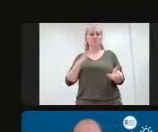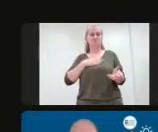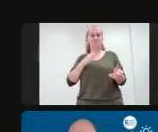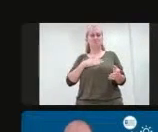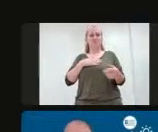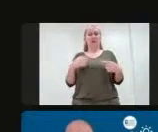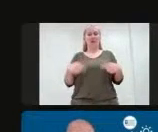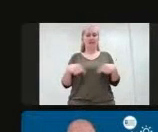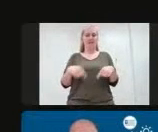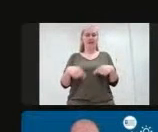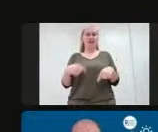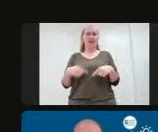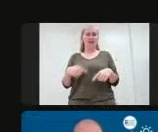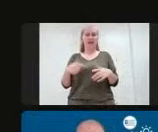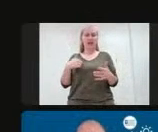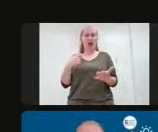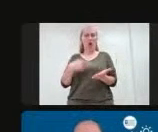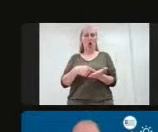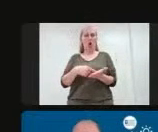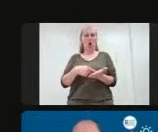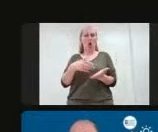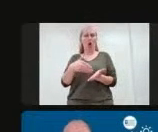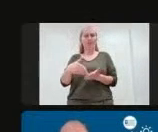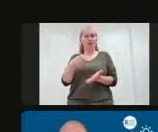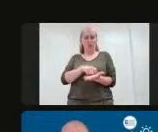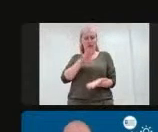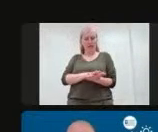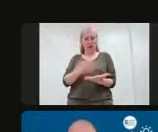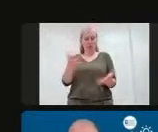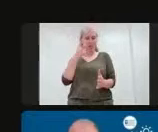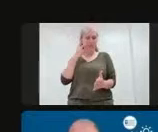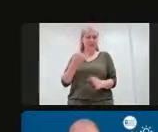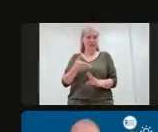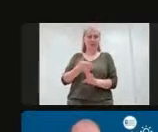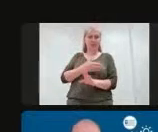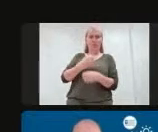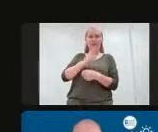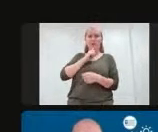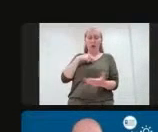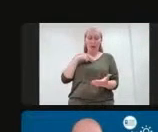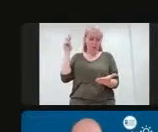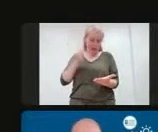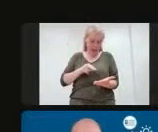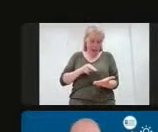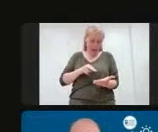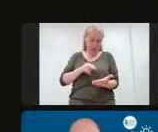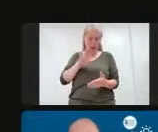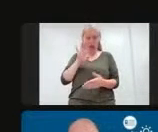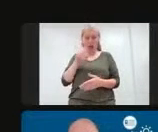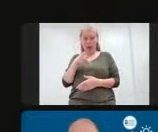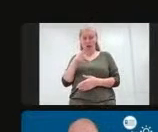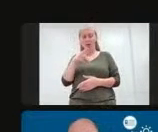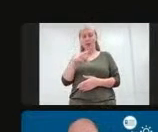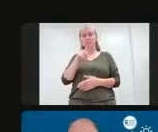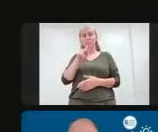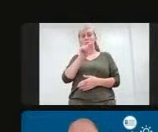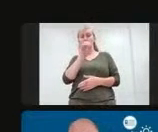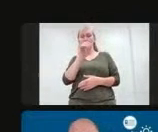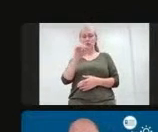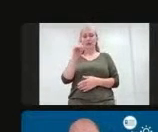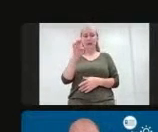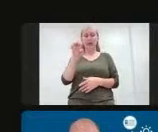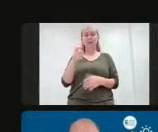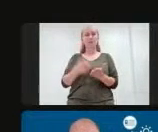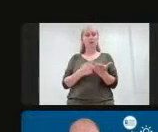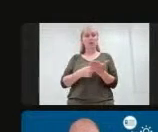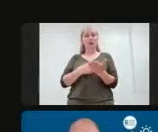I often write voluminous email before trying to make sure I'm reading and being up to date. And sometimes when I don't